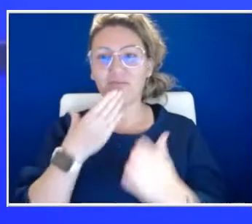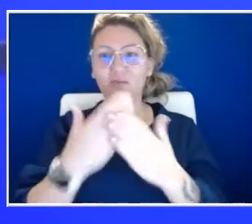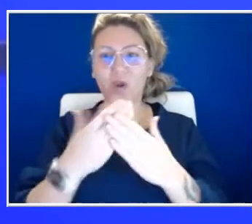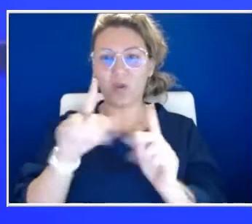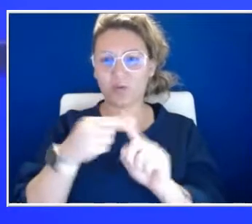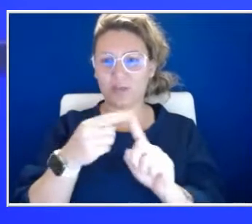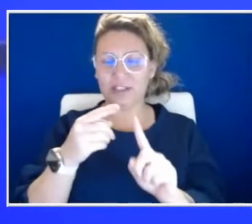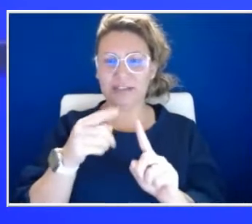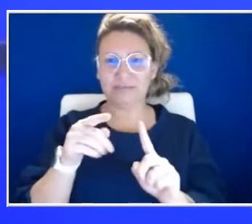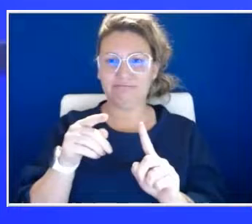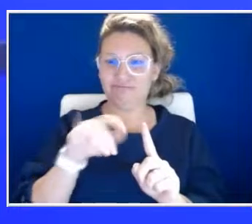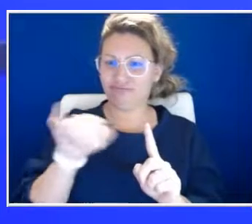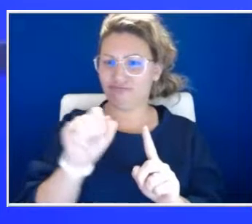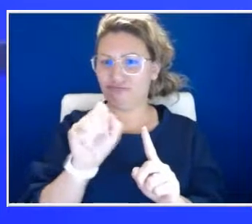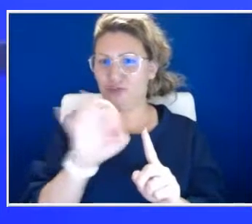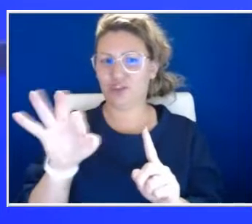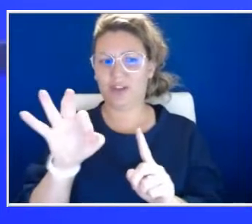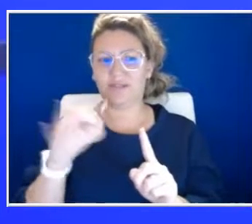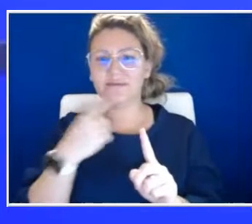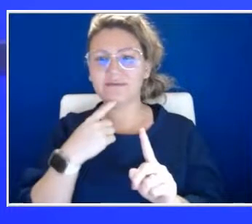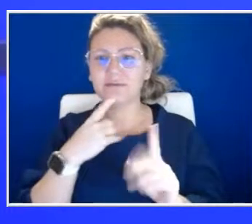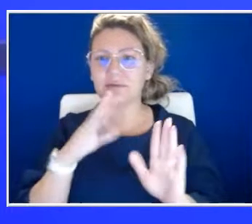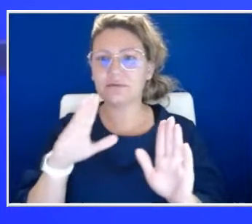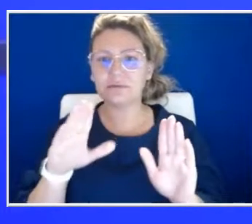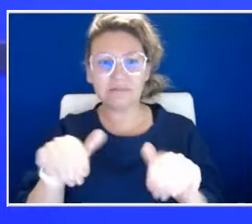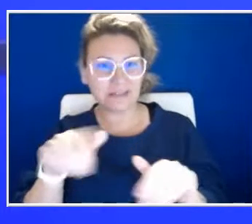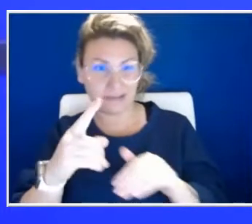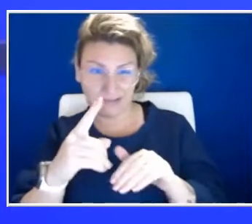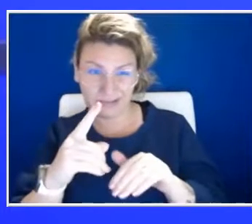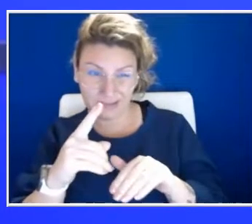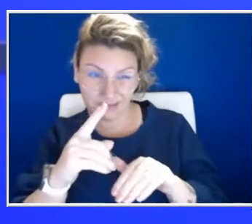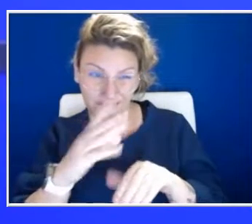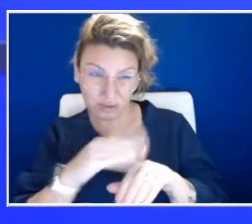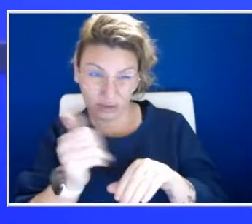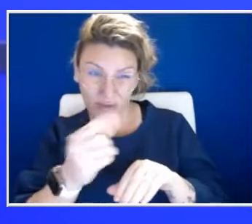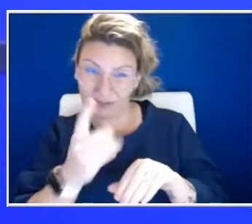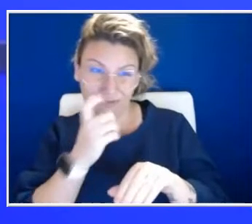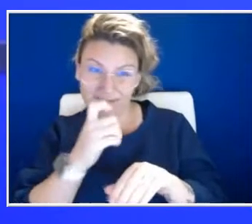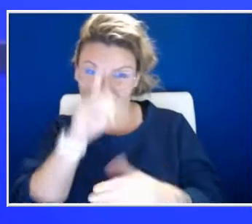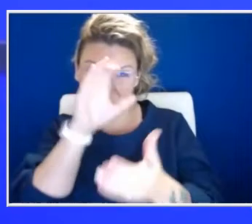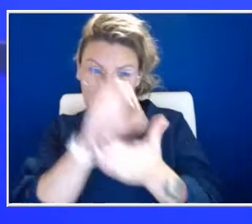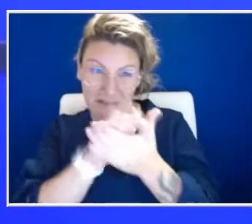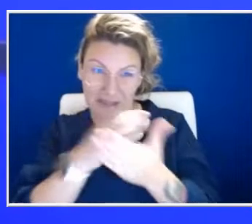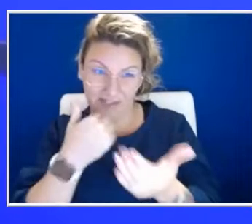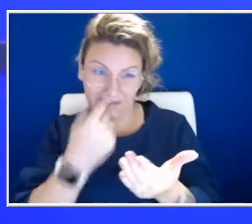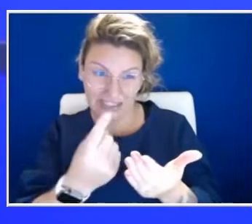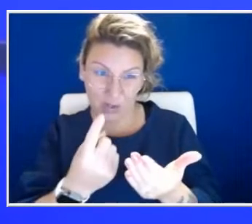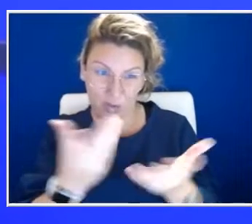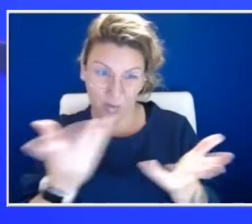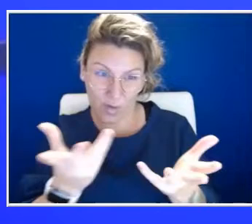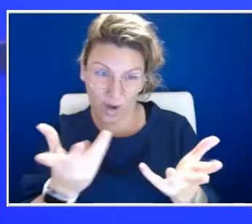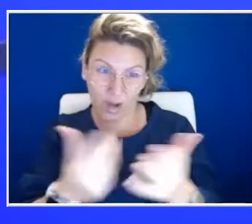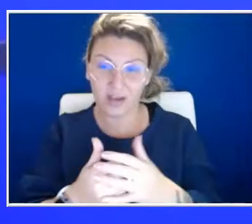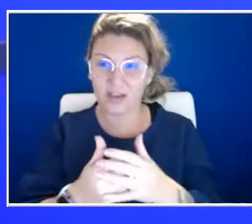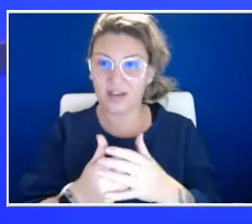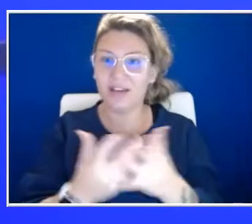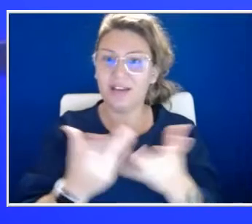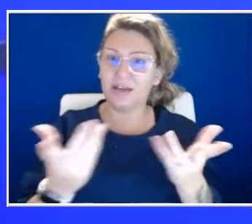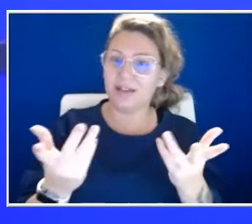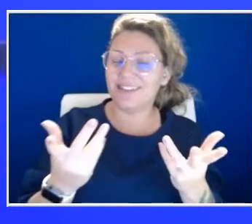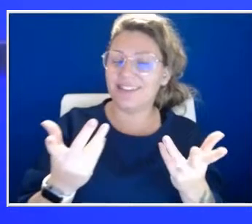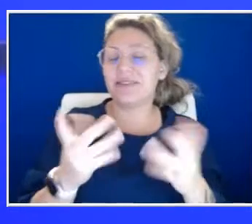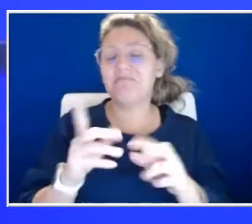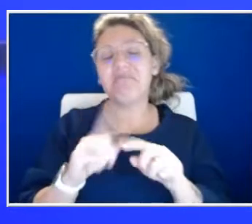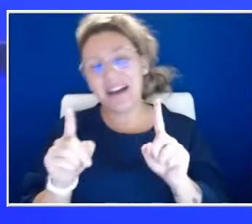the first thing he said is, this is a call that you're not going to expect. You're not going to believe what I'm going to tell you. Maybe a little more color than that. But nonetheless,